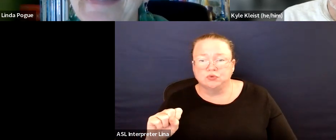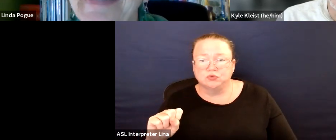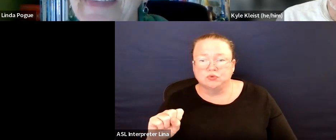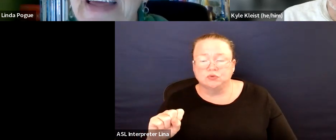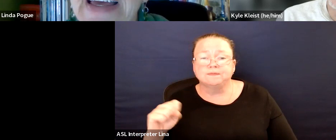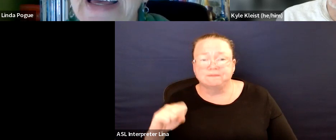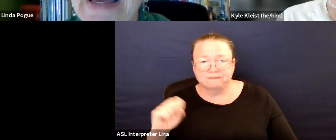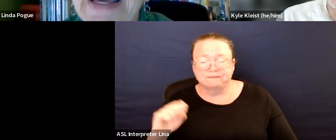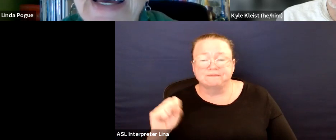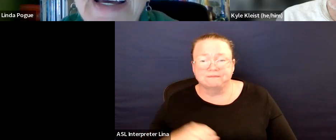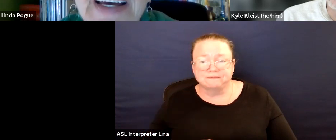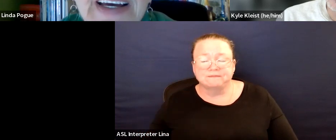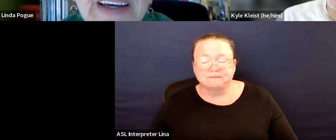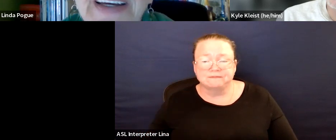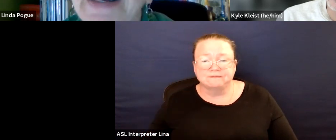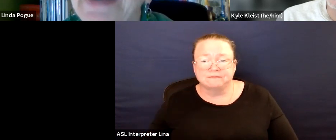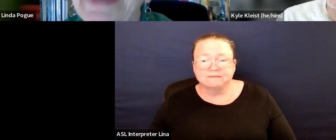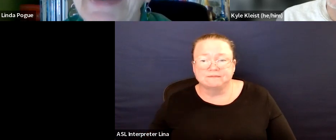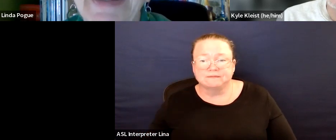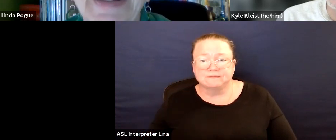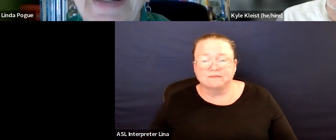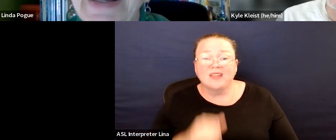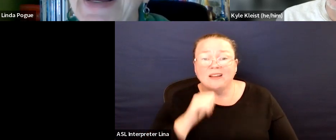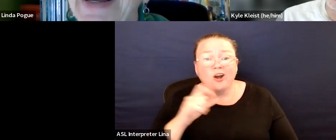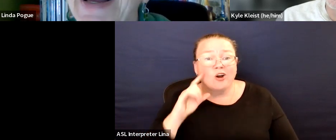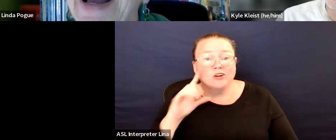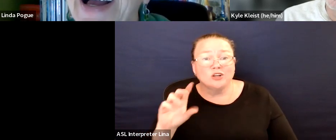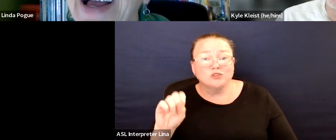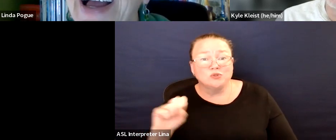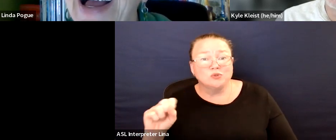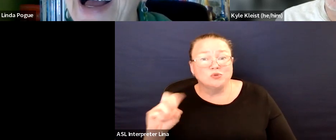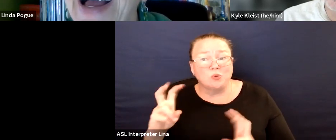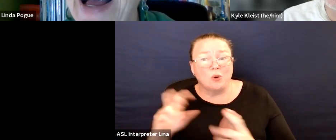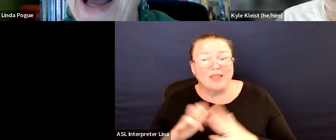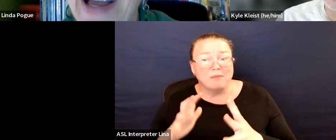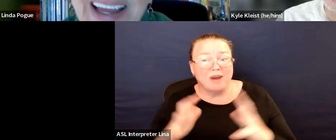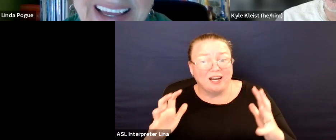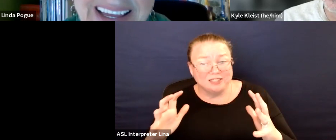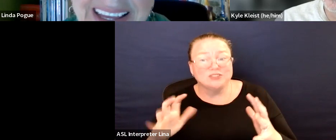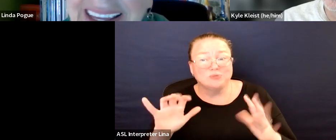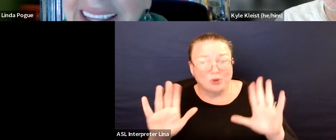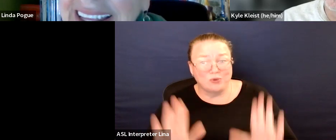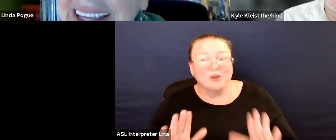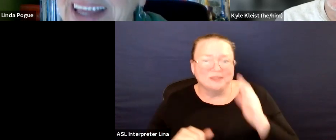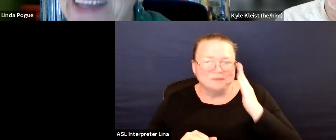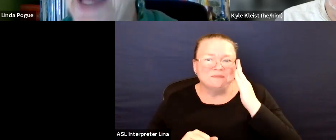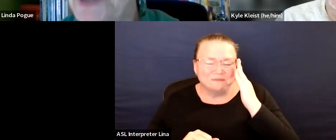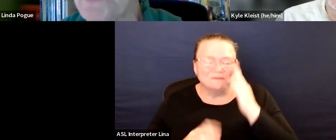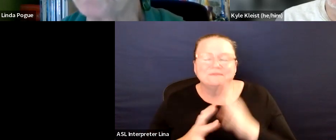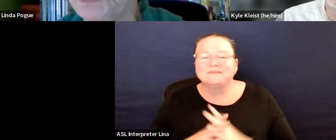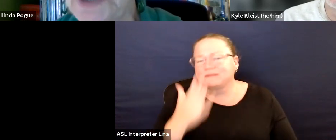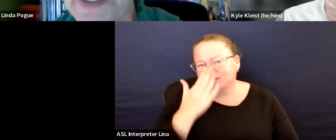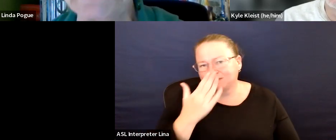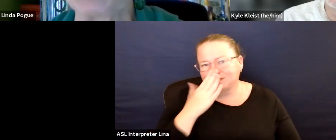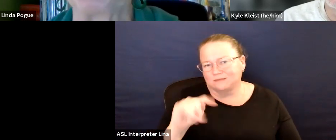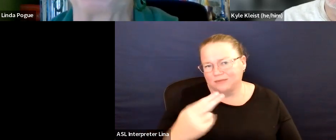Mhm. Oh, I've not heard Dr. Seuss quoted that much. That's wonderful. Thank you,